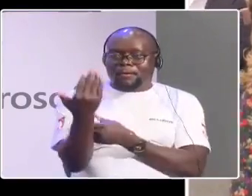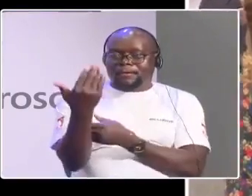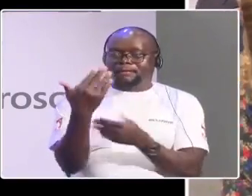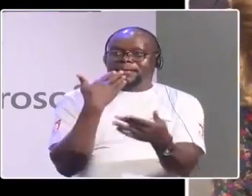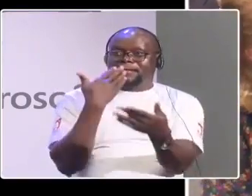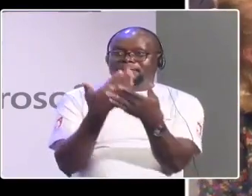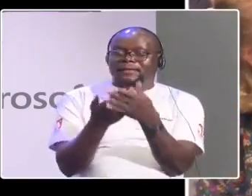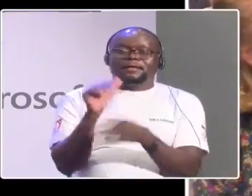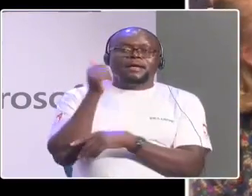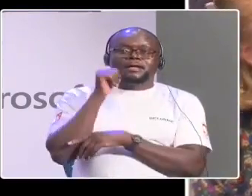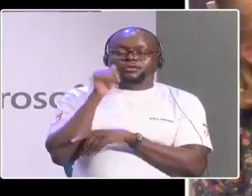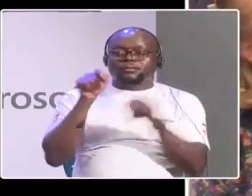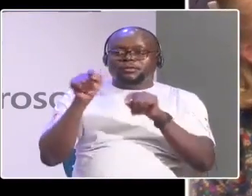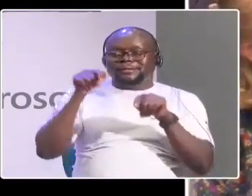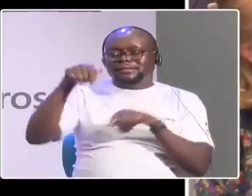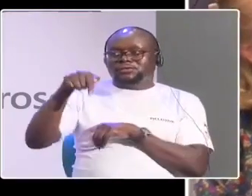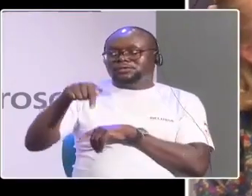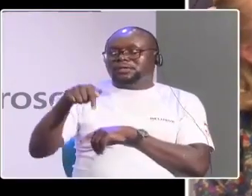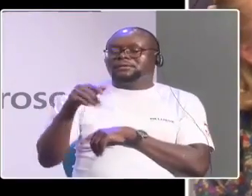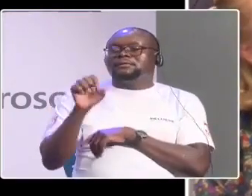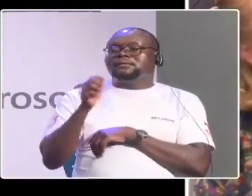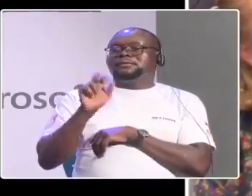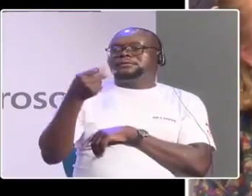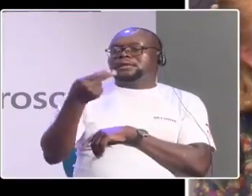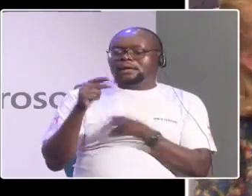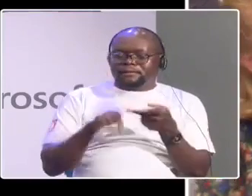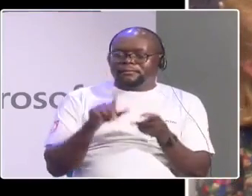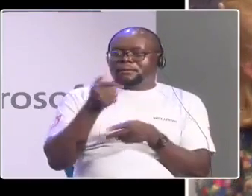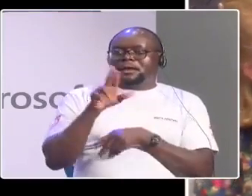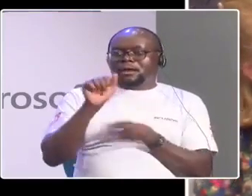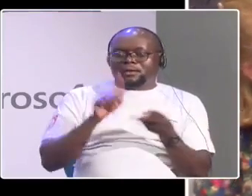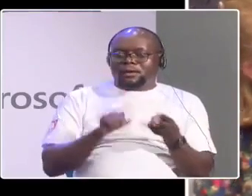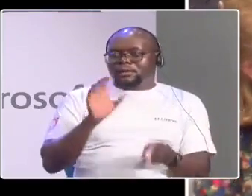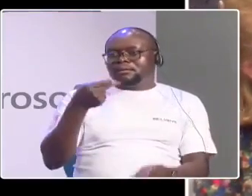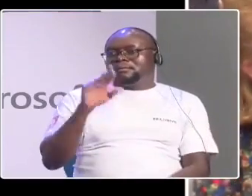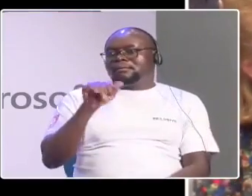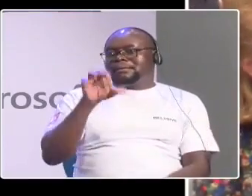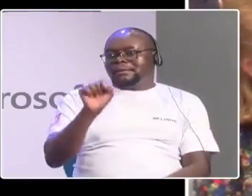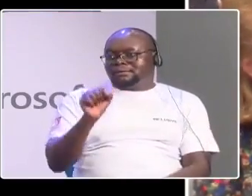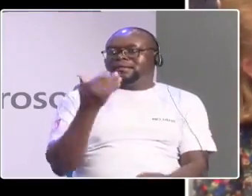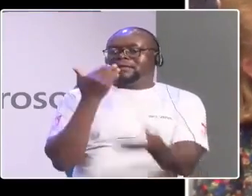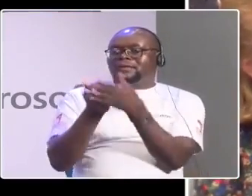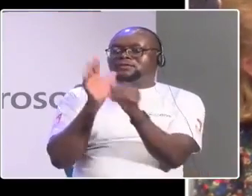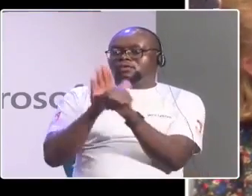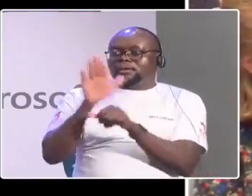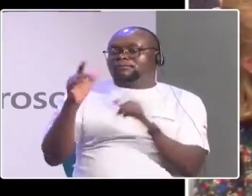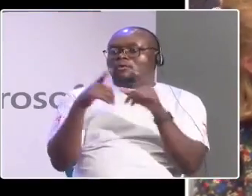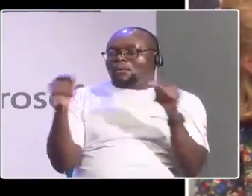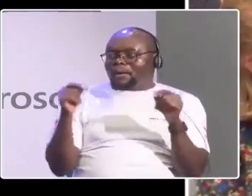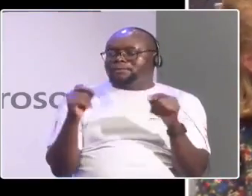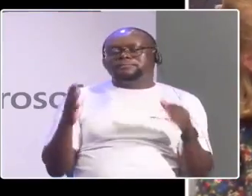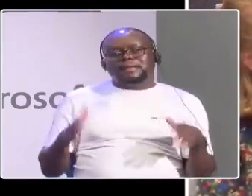Thank you, Ashura, for moderating today. Sarah, Laura, Chris, thank you so much for your words today. It is